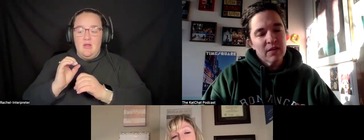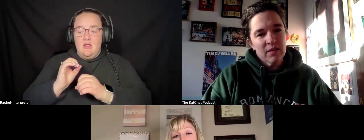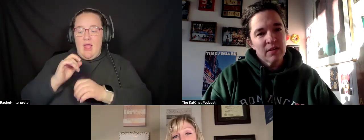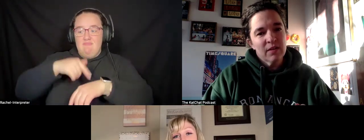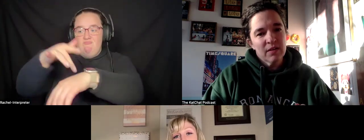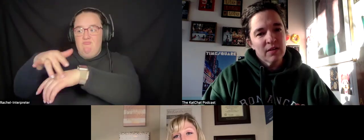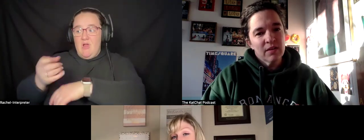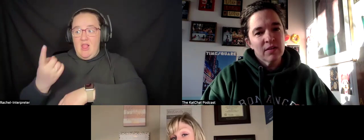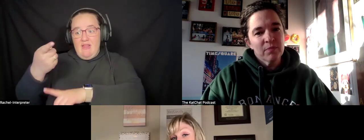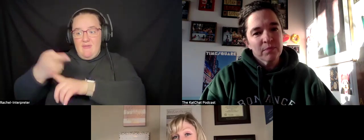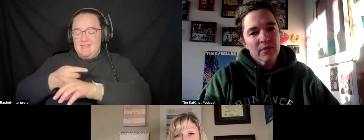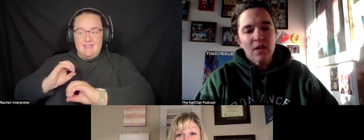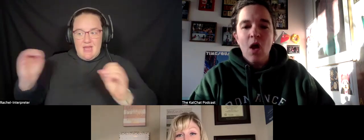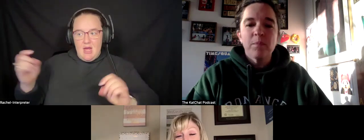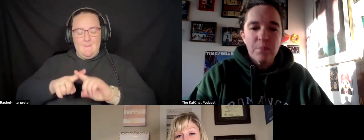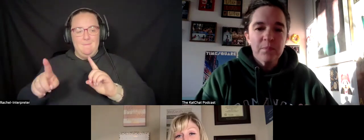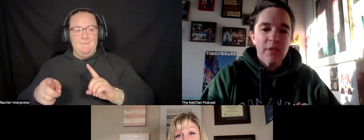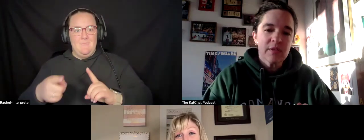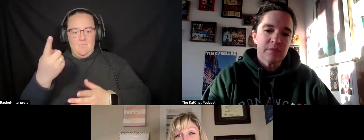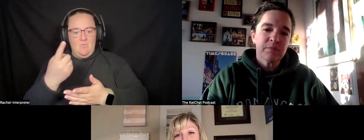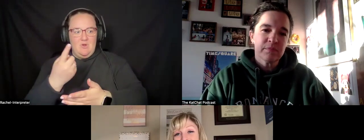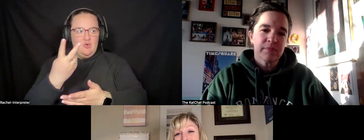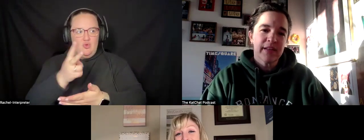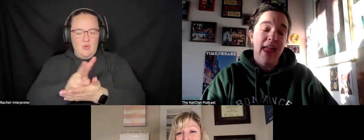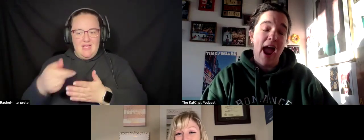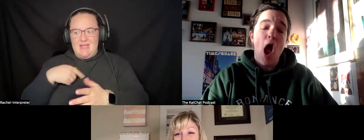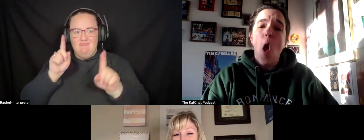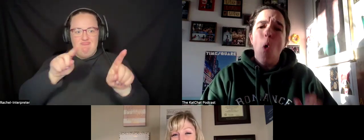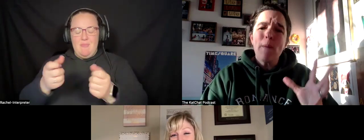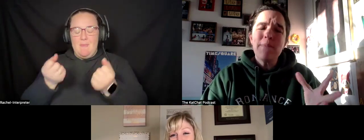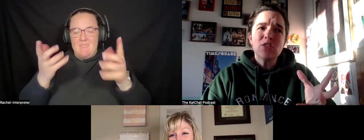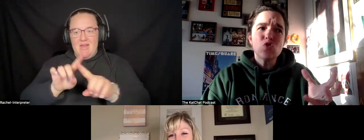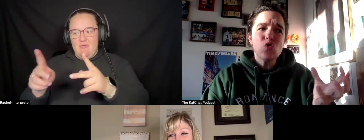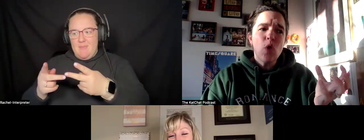So uh, just kind of works out that way. Yeah.